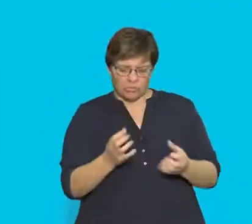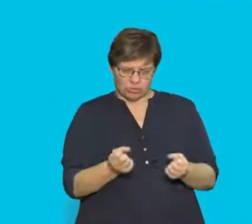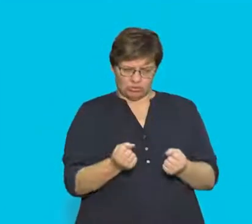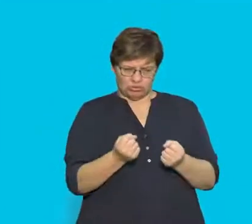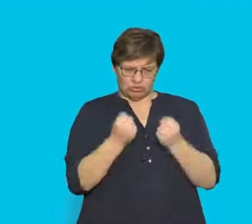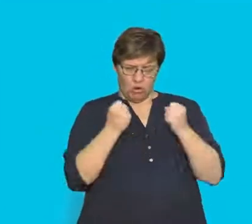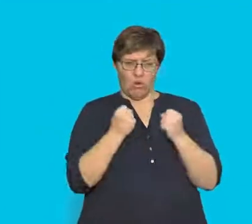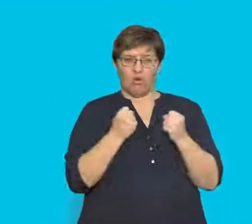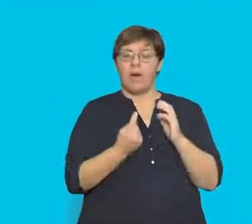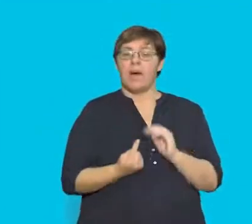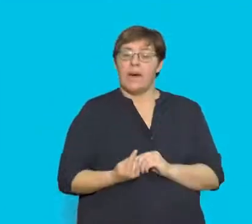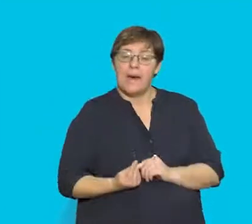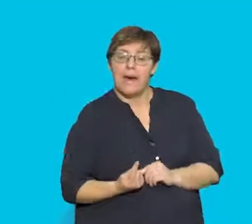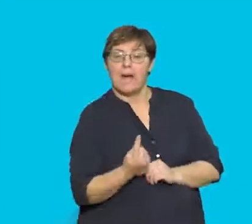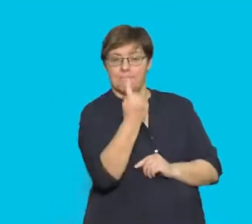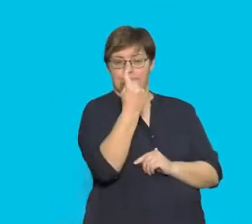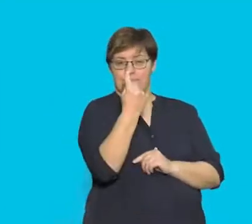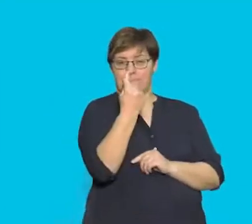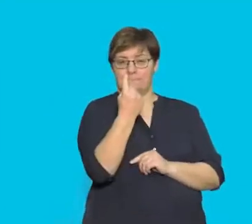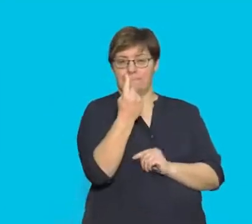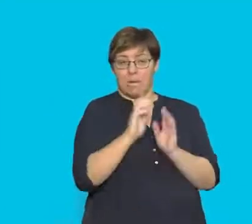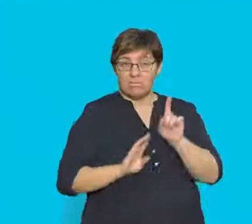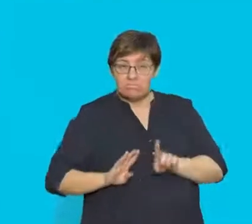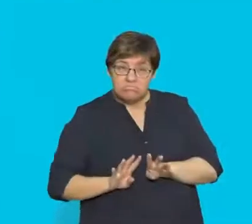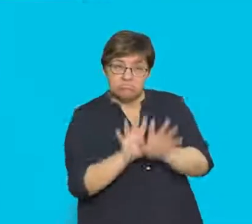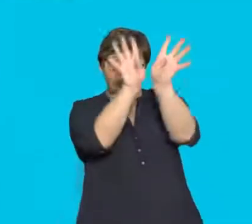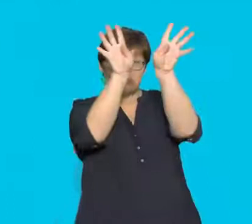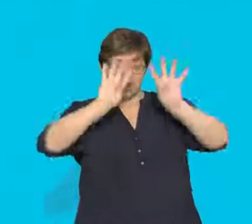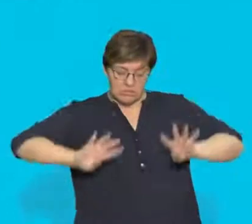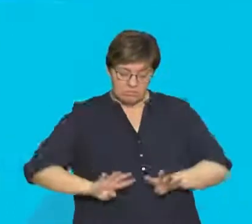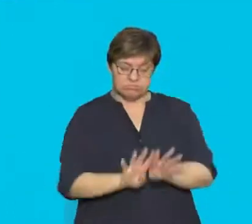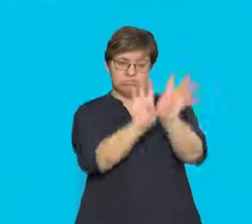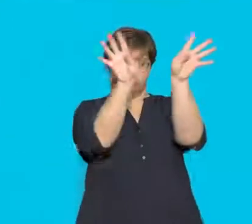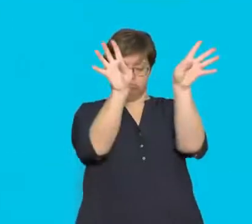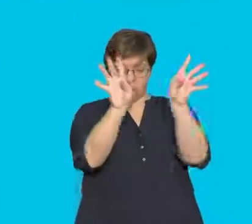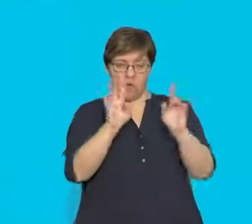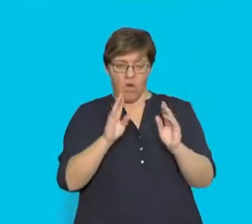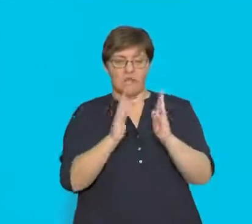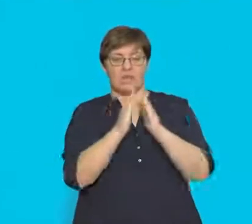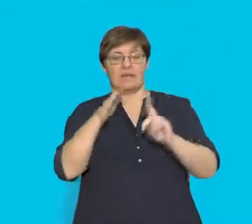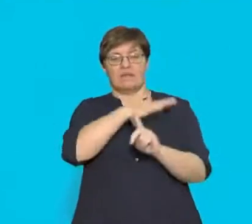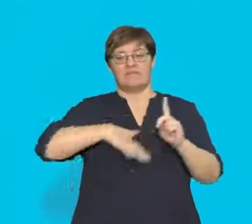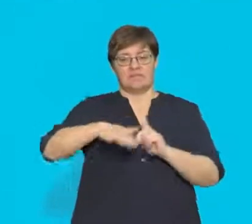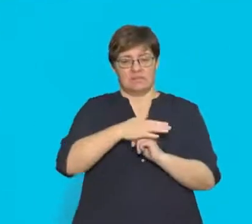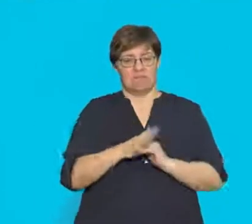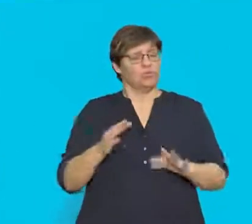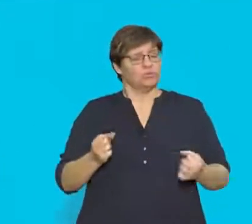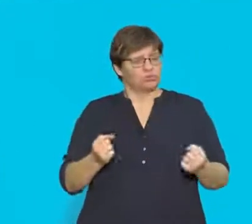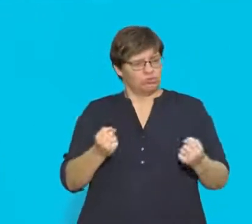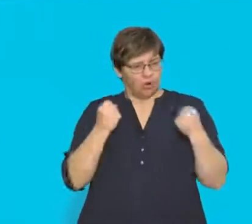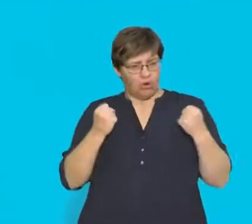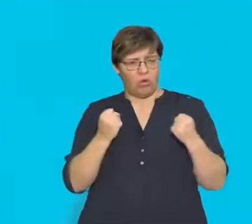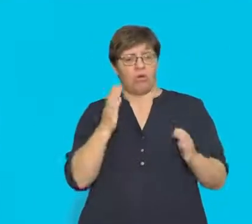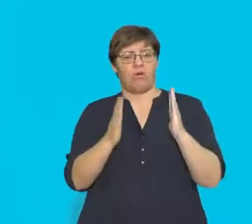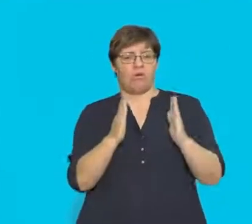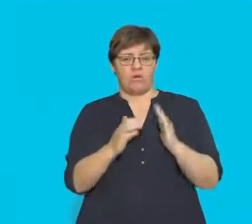very strong upward push or direction of the magnetic field. The magnetic field is very